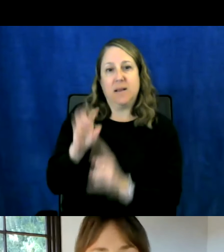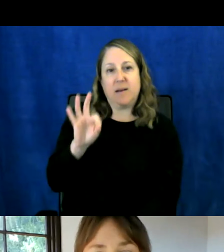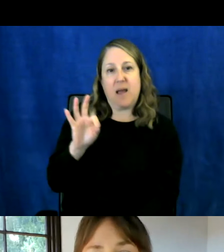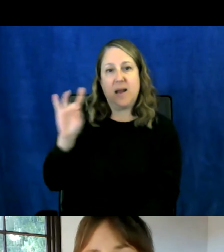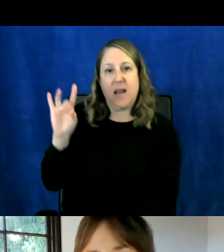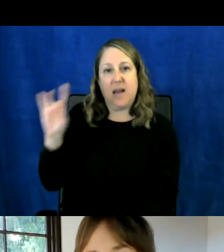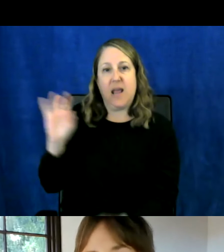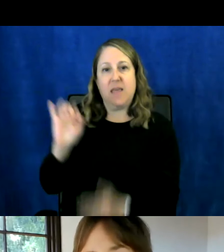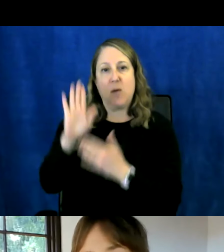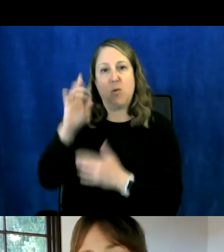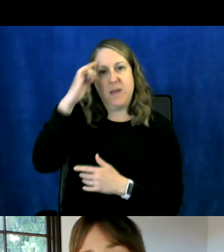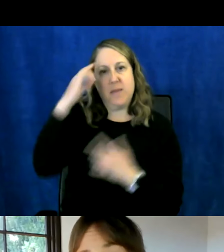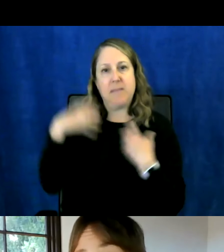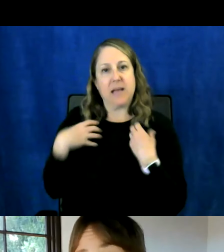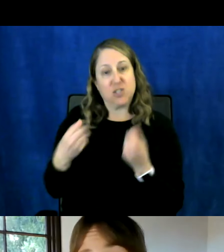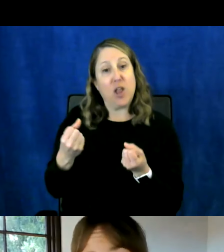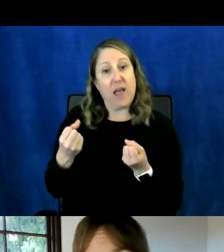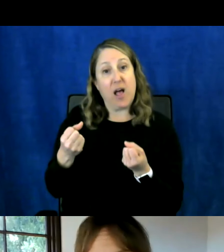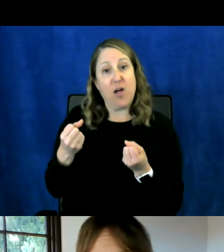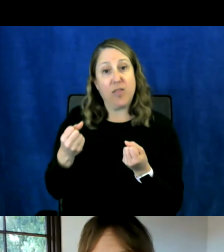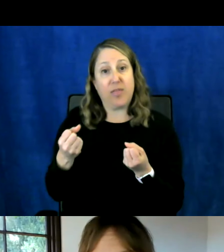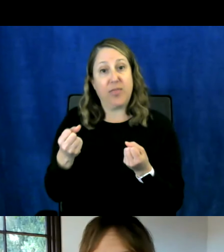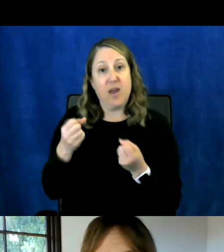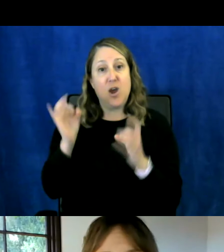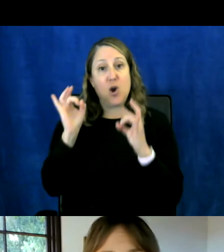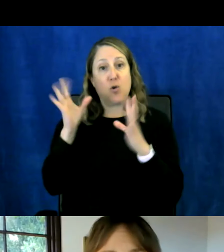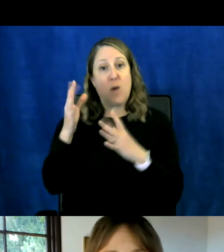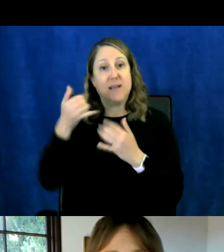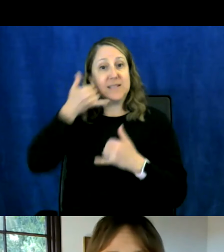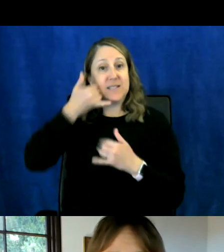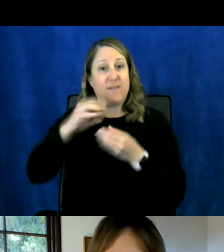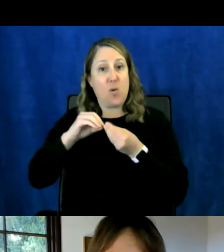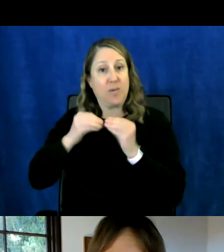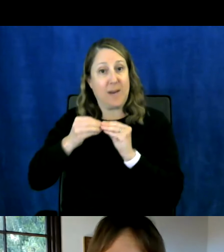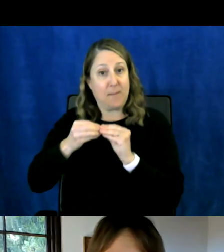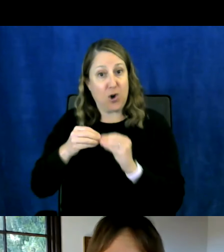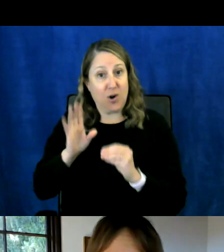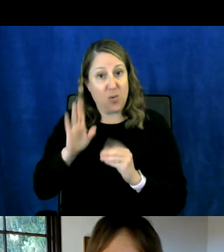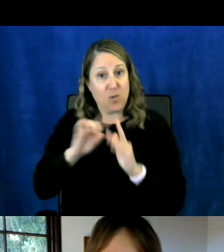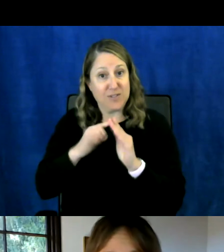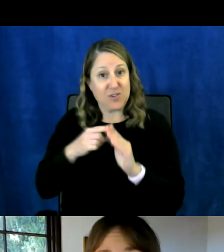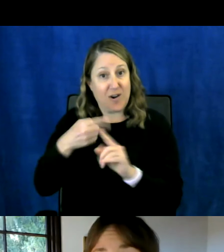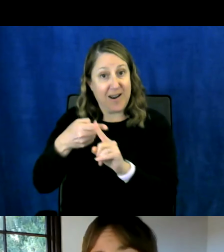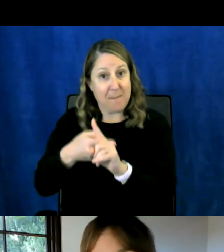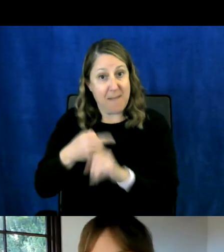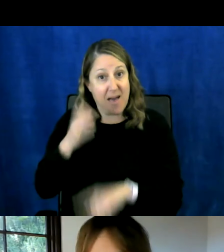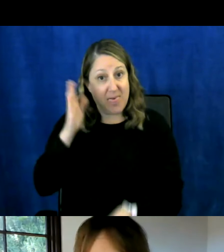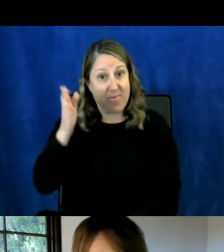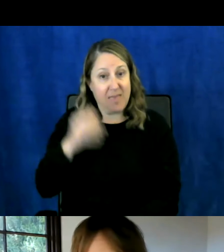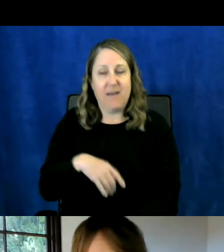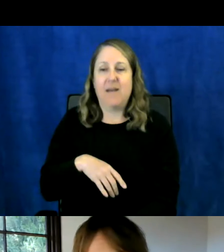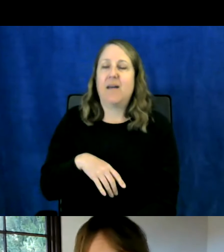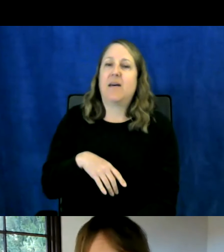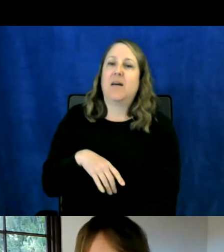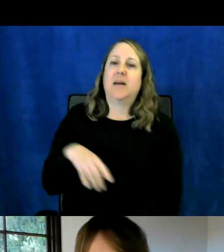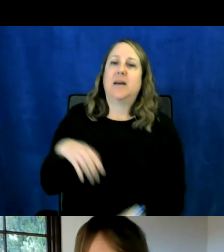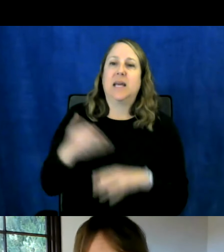crisis line that launches in a matter of months. We are doing work around increasing access